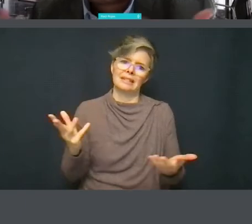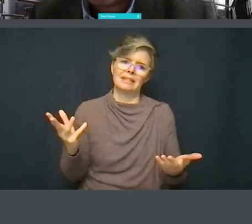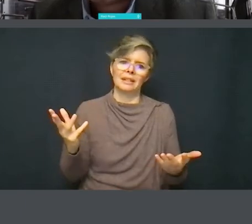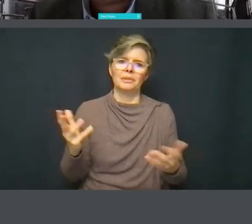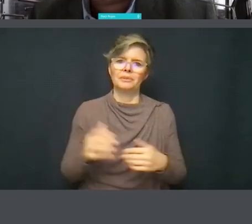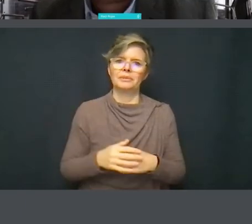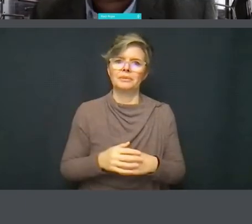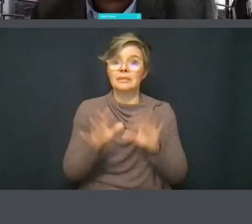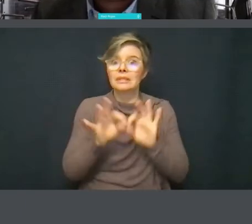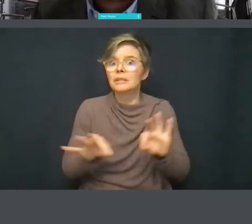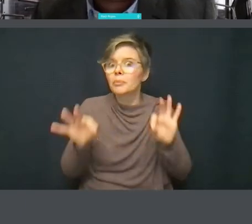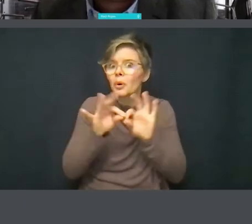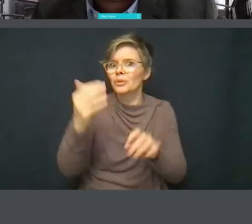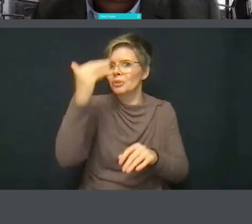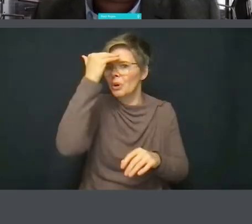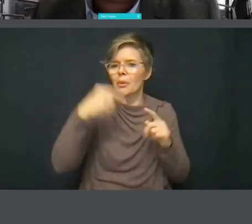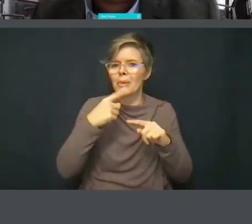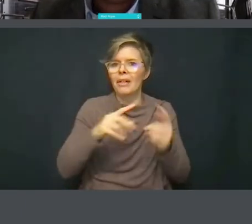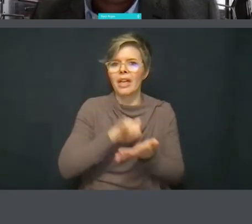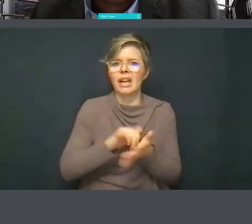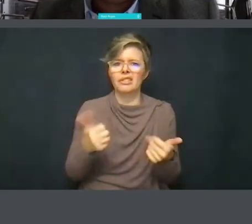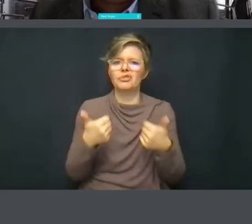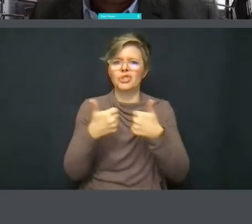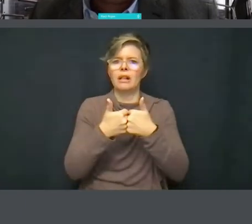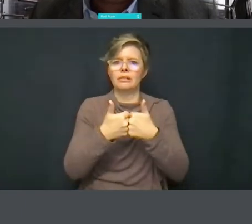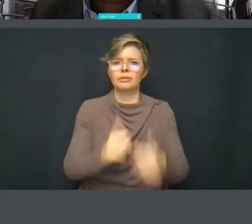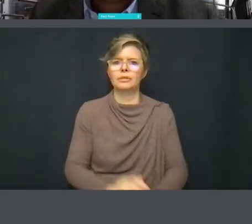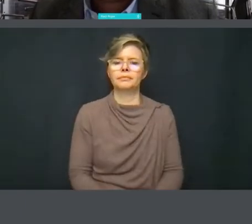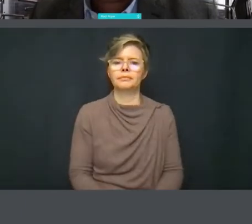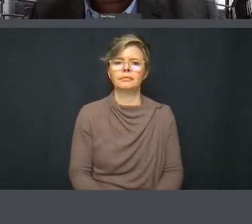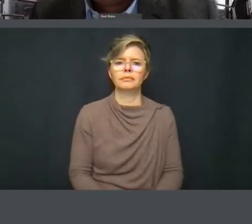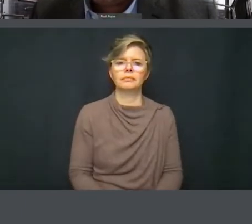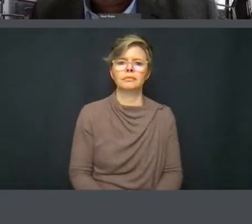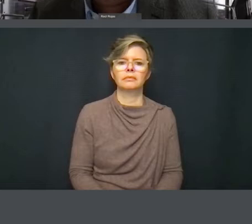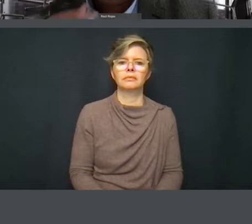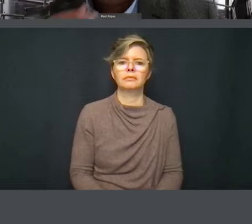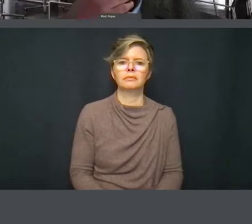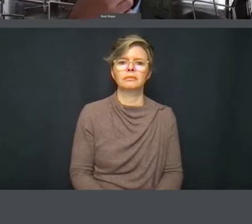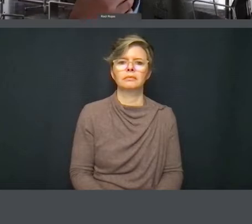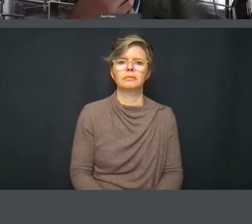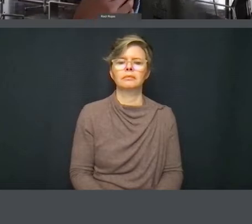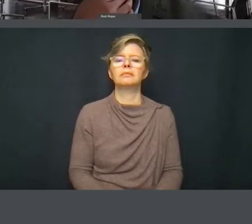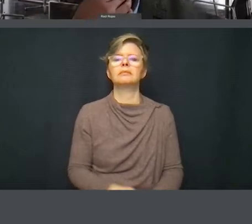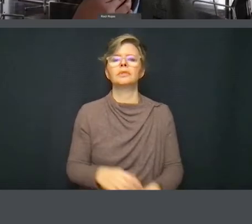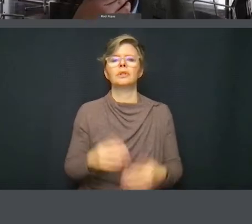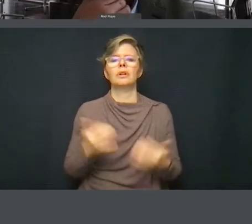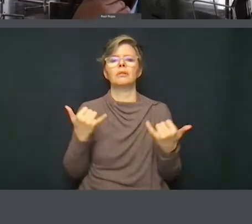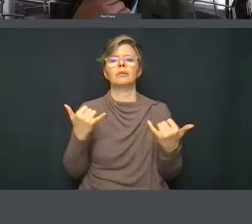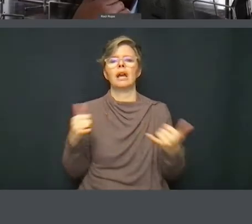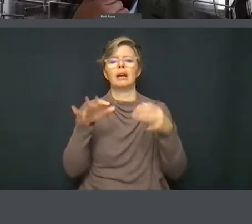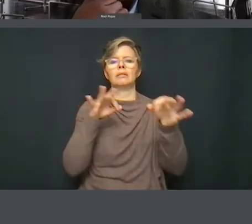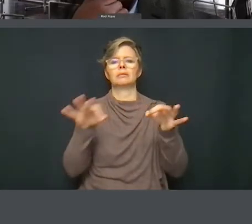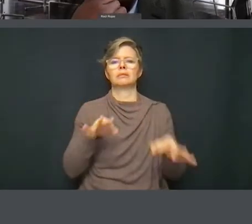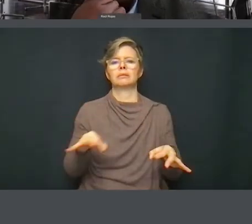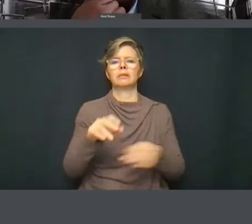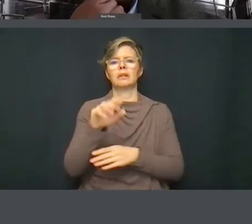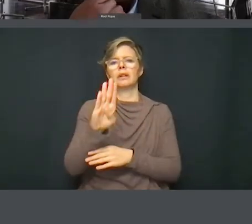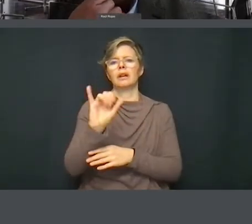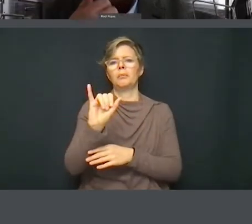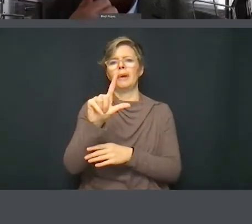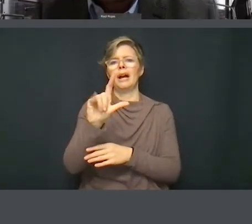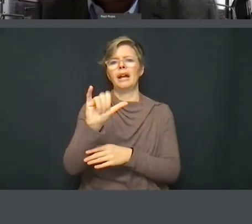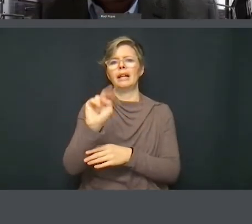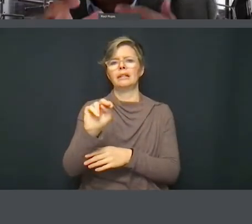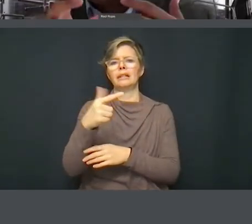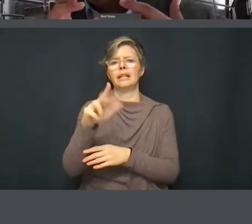of sometimes the challenges that we see. So let's try to define bilingualism. So instead of it